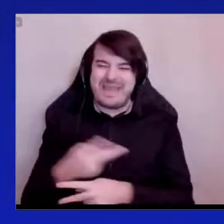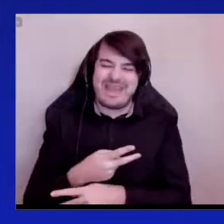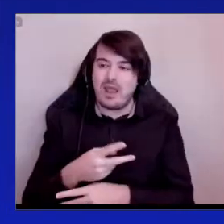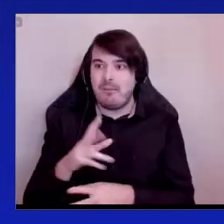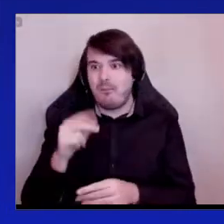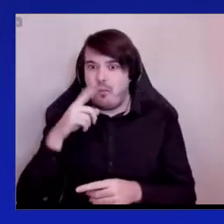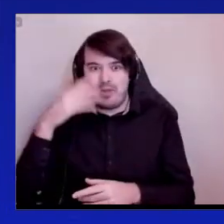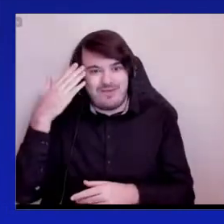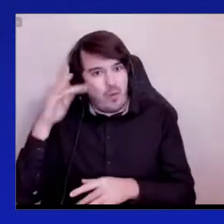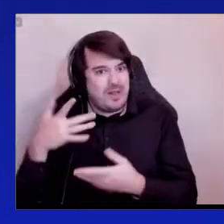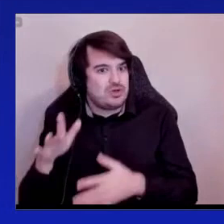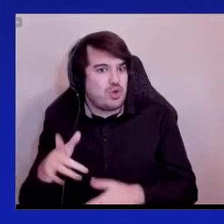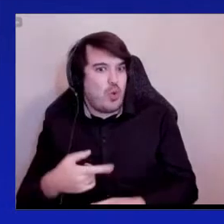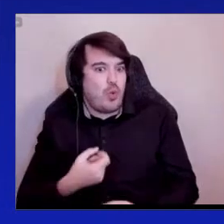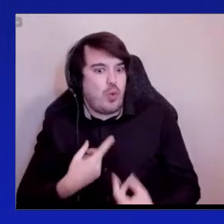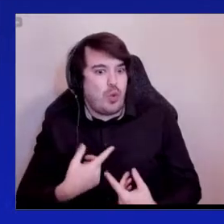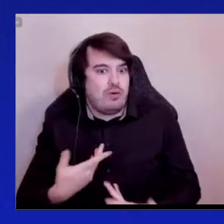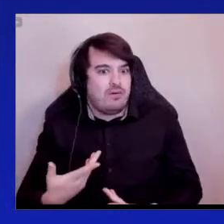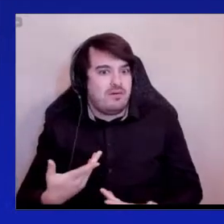Great, thank you very much.